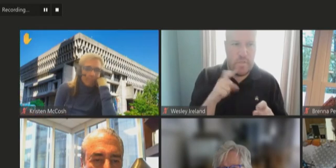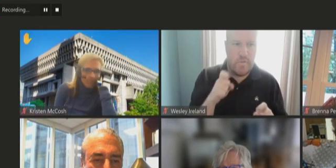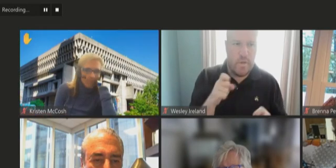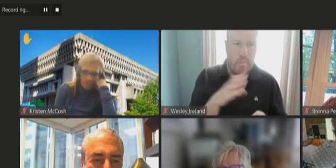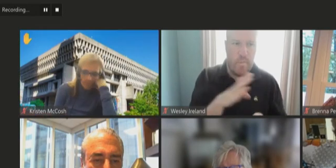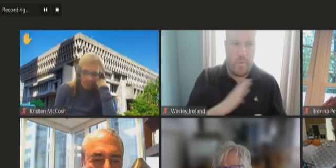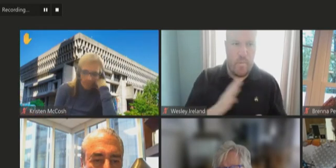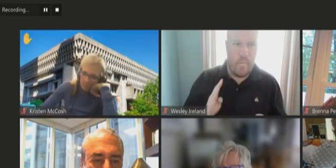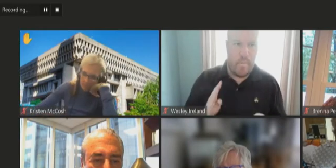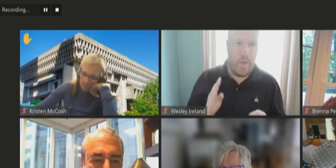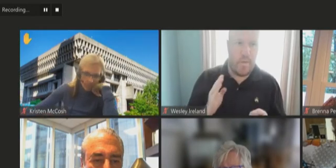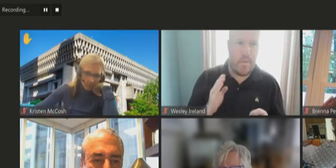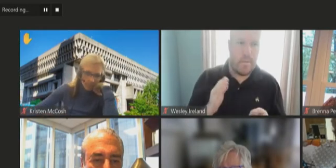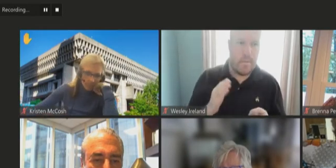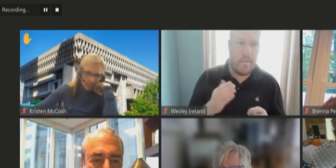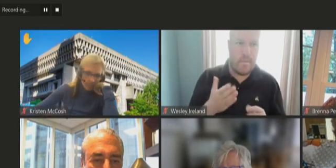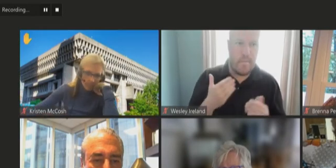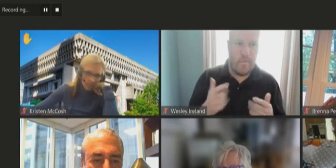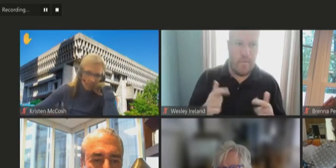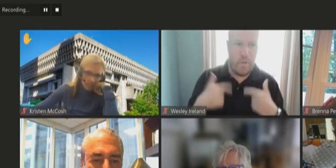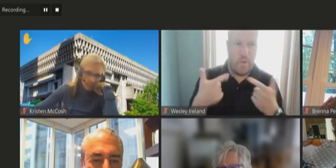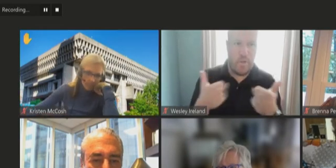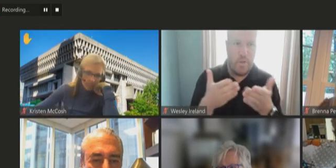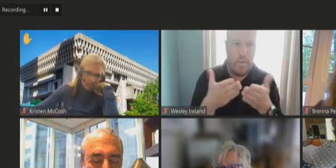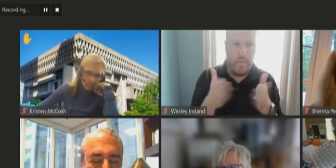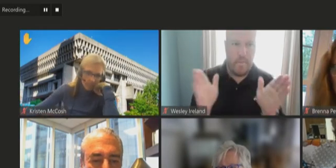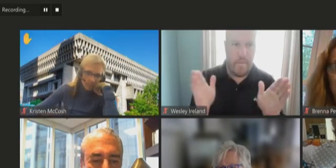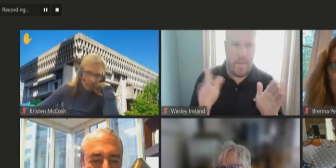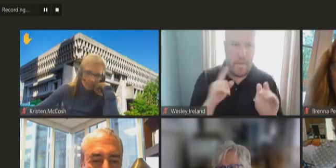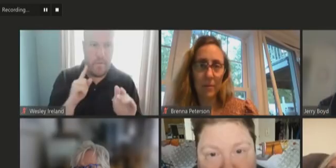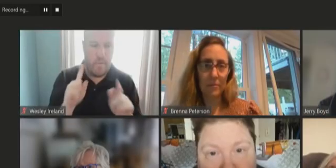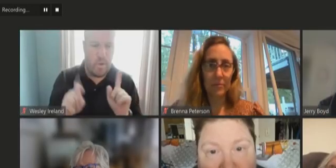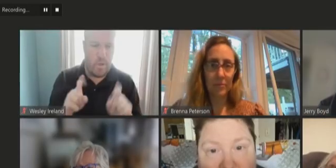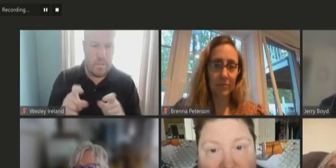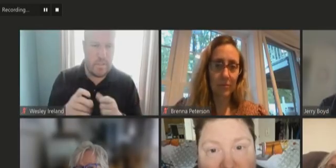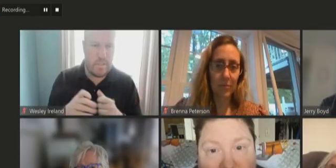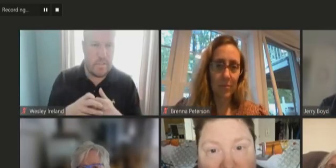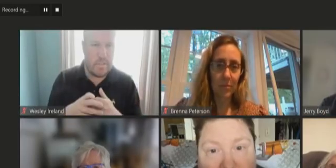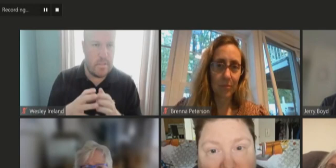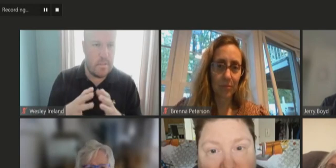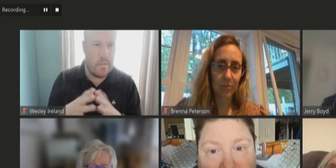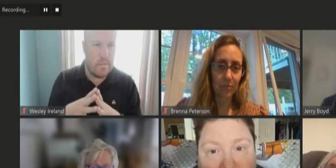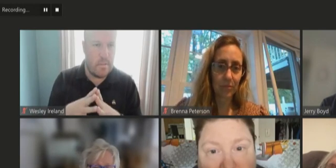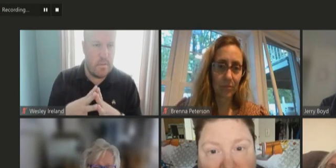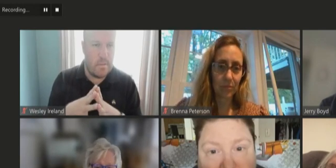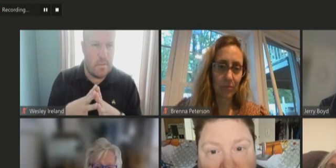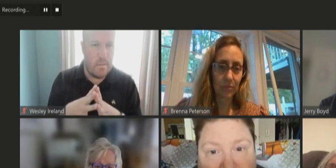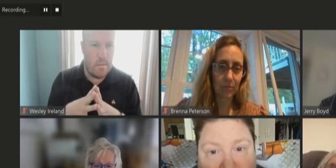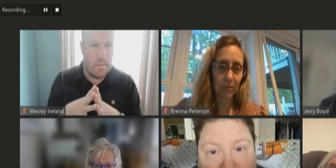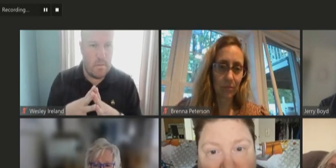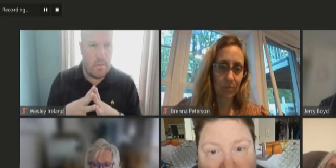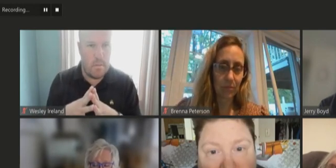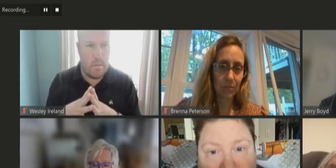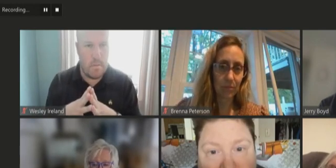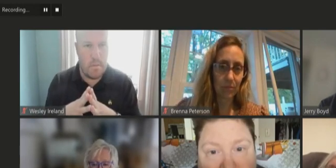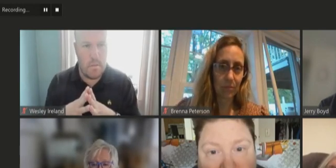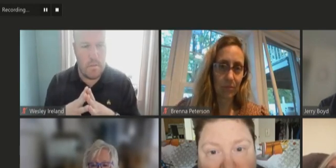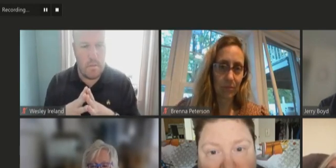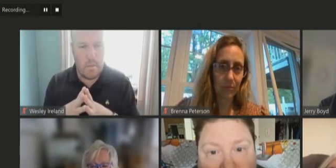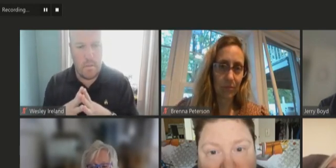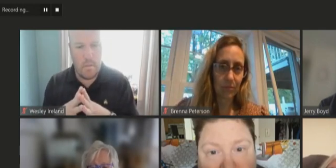Any further questions from board members before we turn it out for public